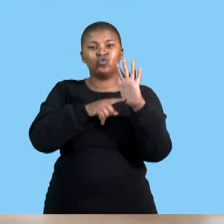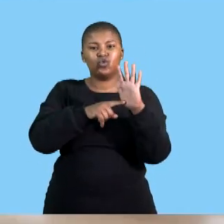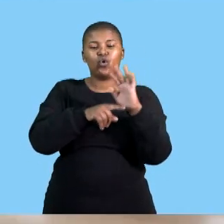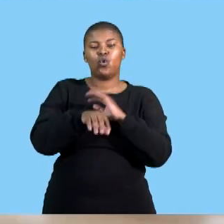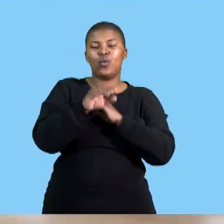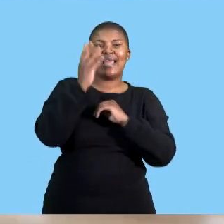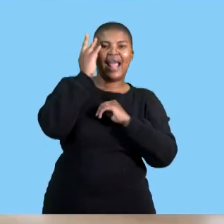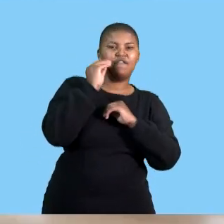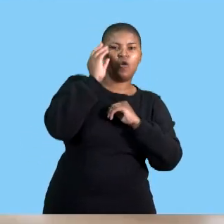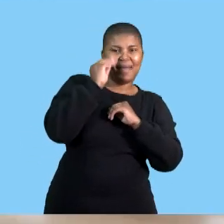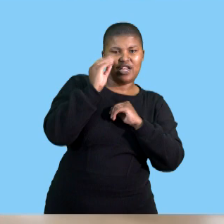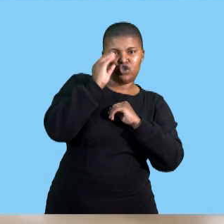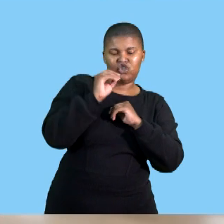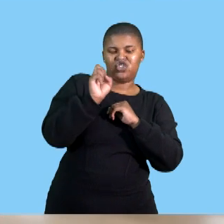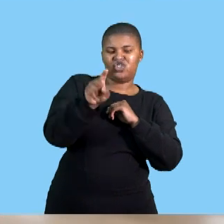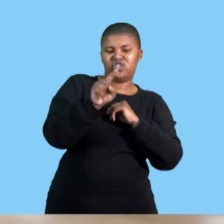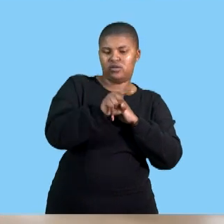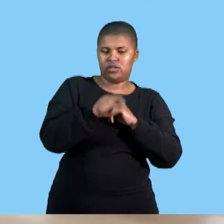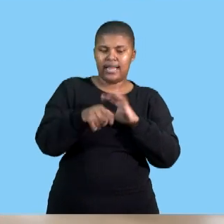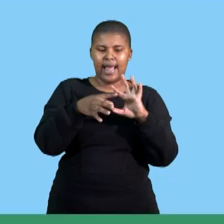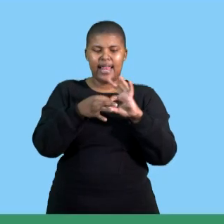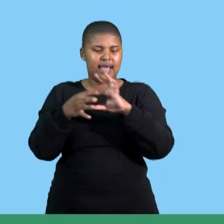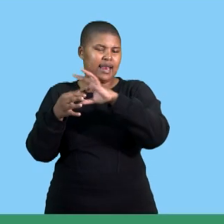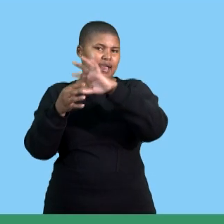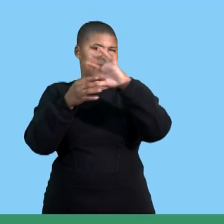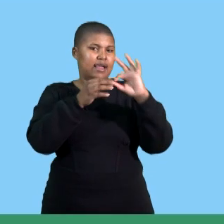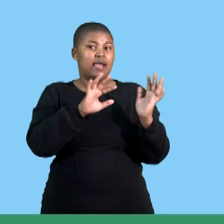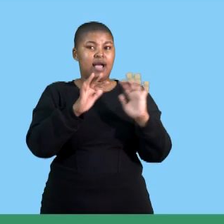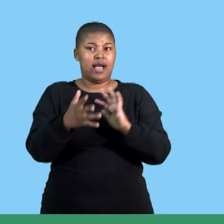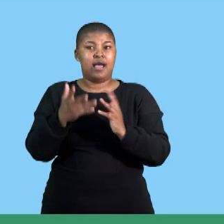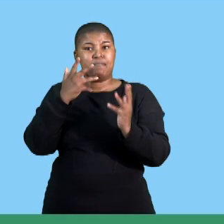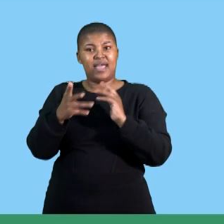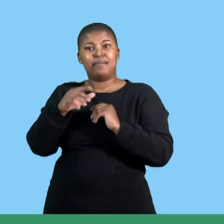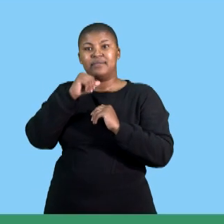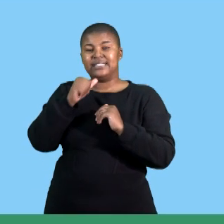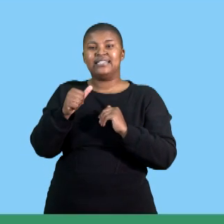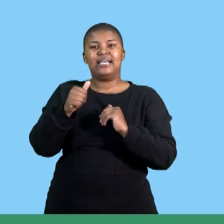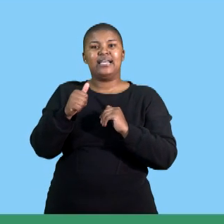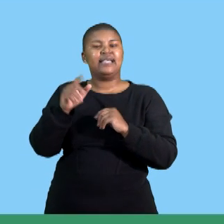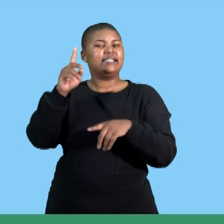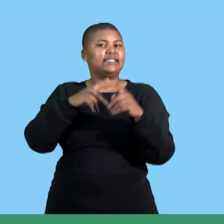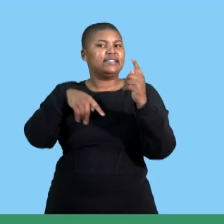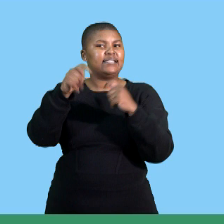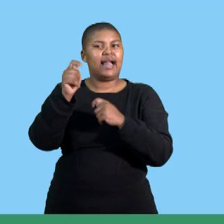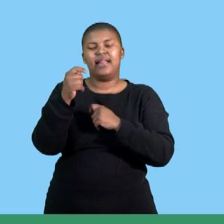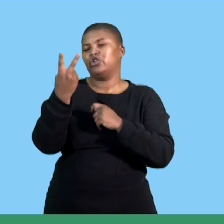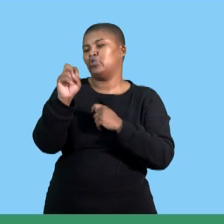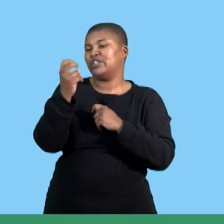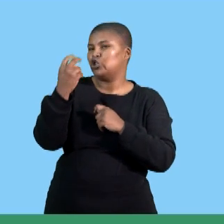To illustrate the set of data in proportion to each other, whereby you can see, for instance, if these were saying the sales